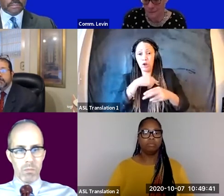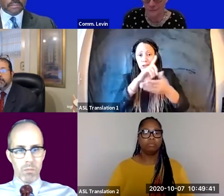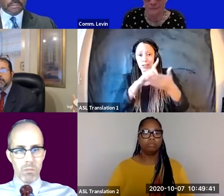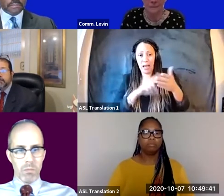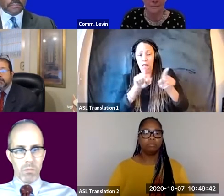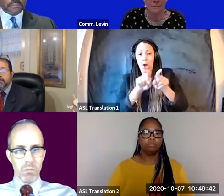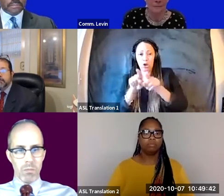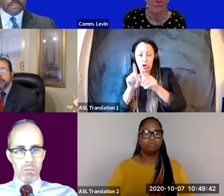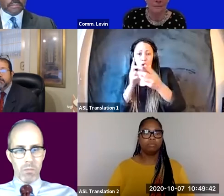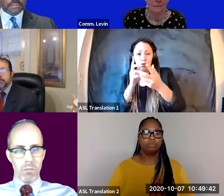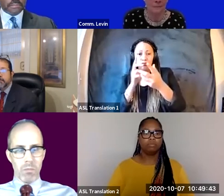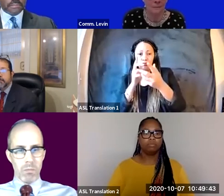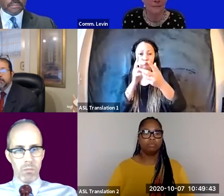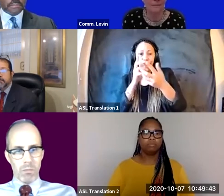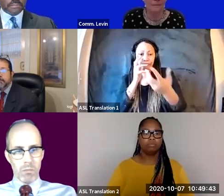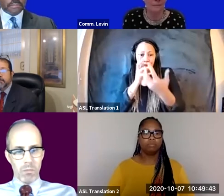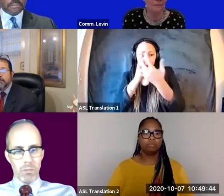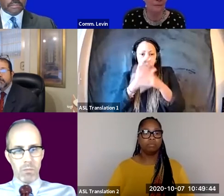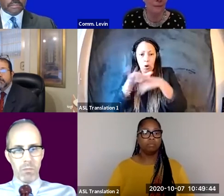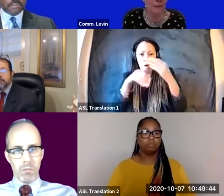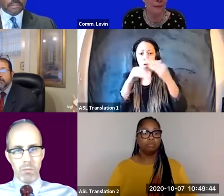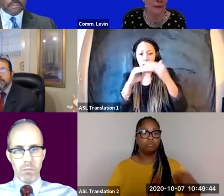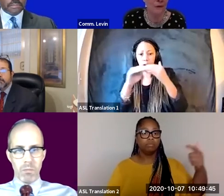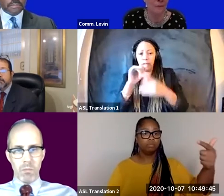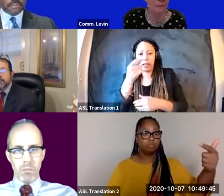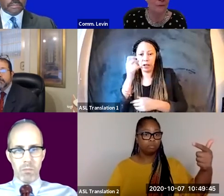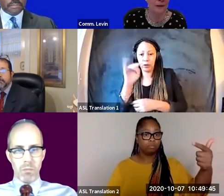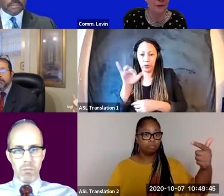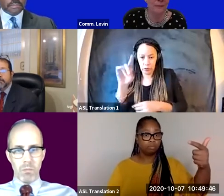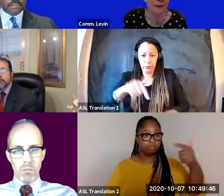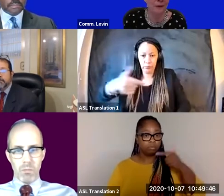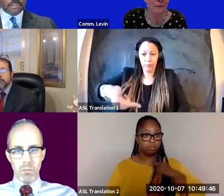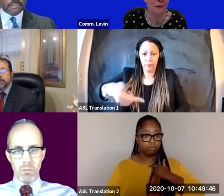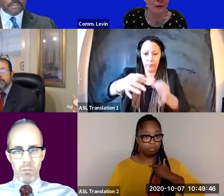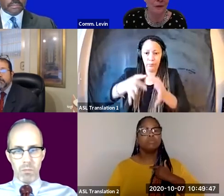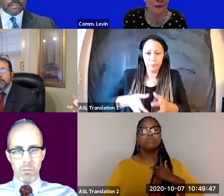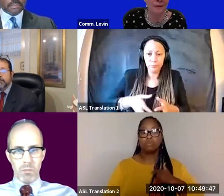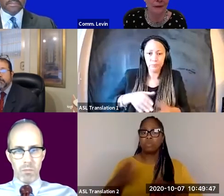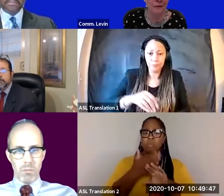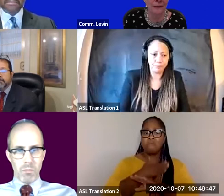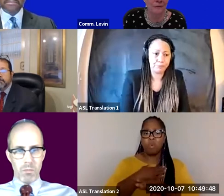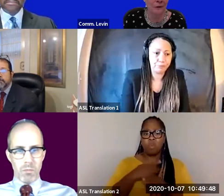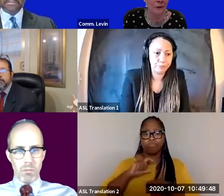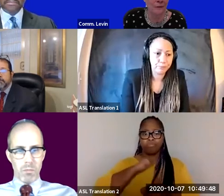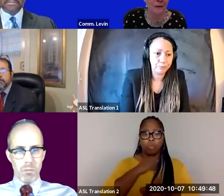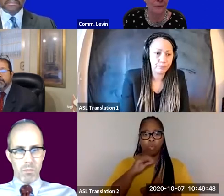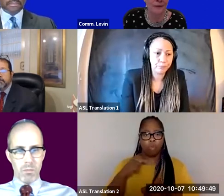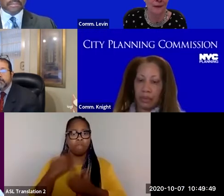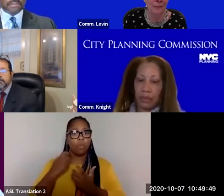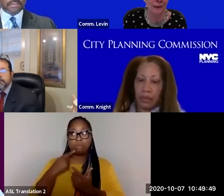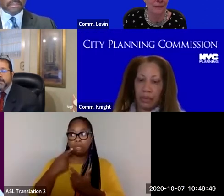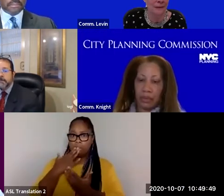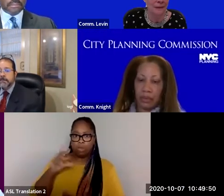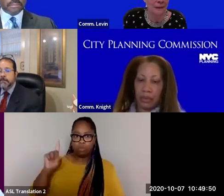complying with all of the standards. Okay, thank you. And before I turn my mic off here, I just wanted to thank you, Dan, for your